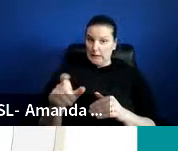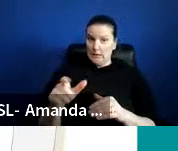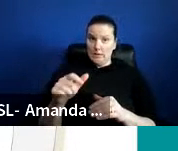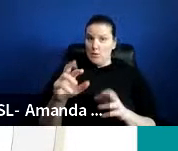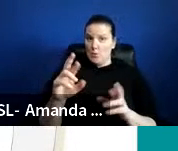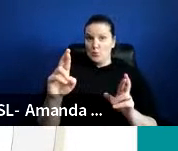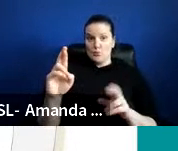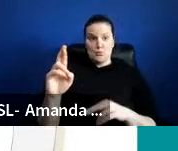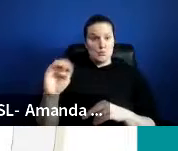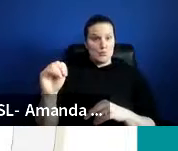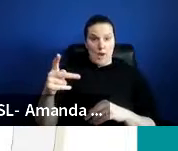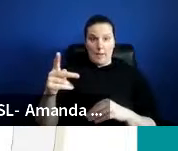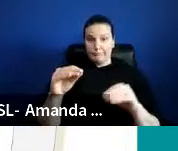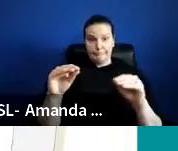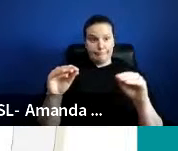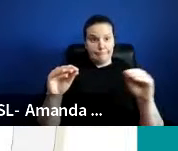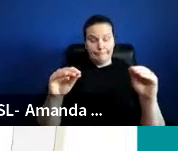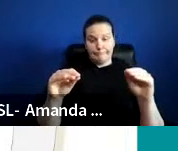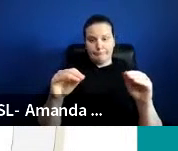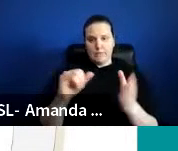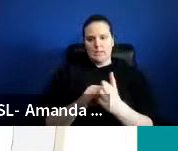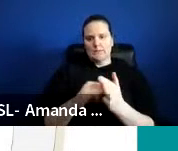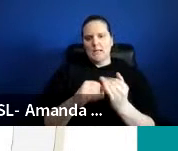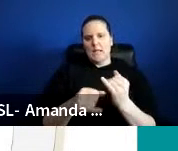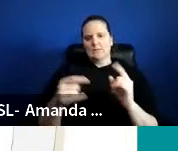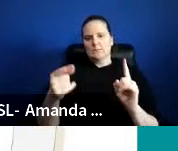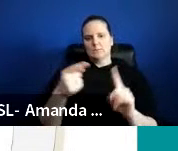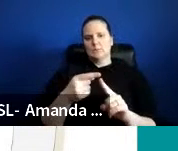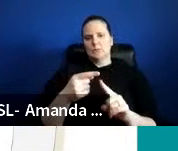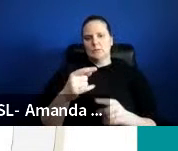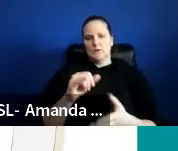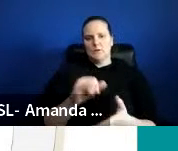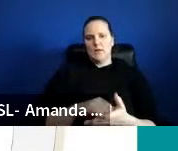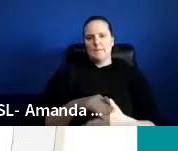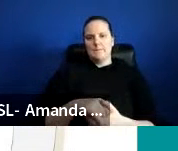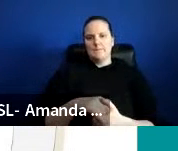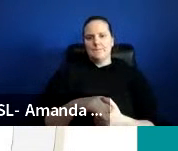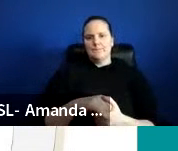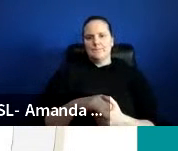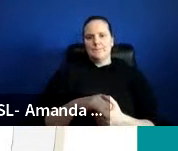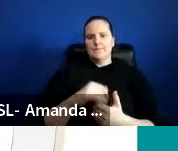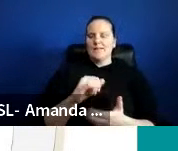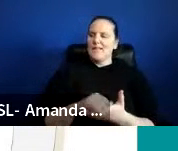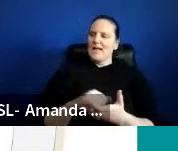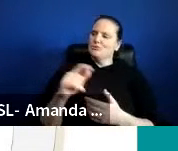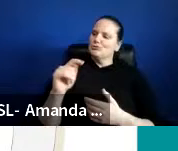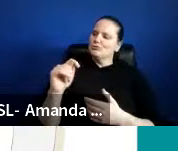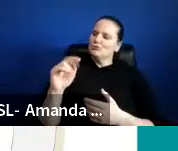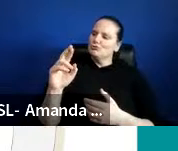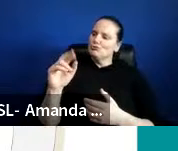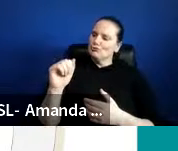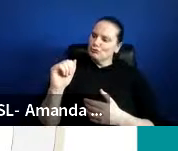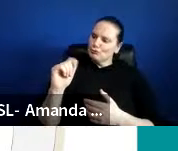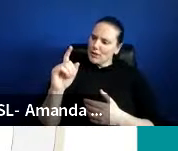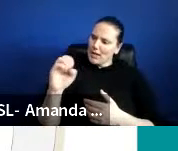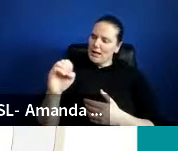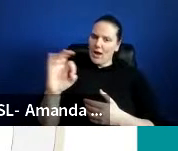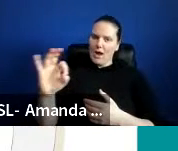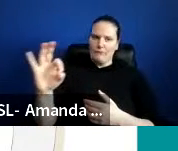at all. So that was just the last point we want to make on this question. And that's sort of the trade-off. There's so many trade-offs. We're trying to find